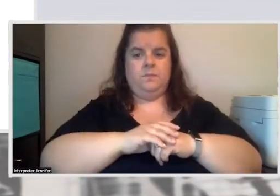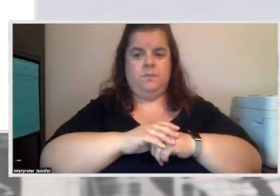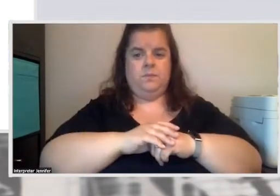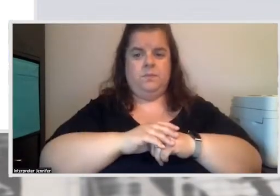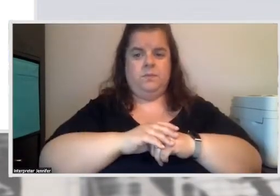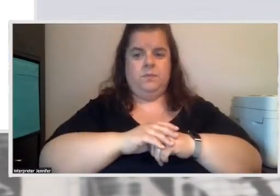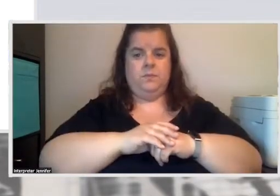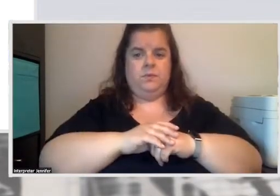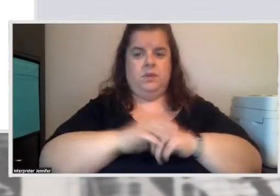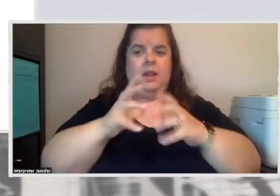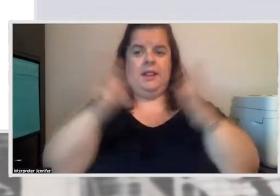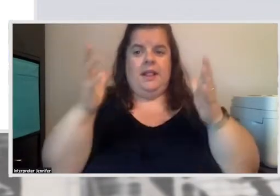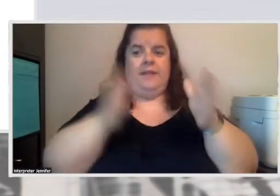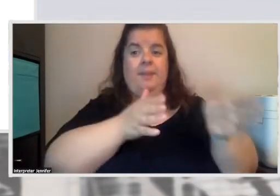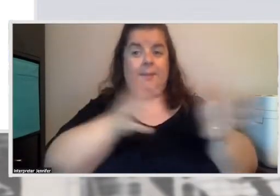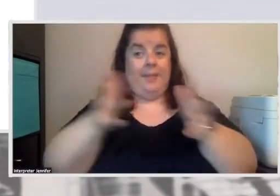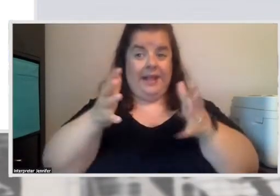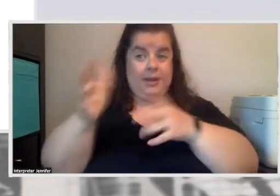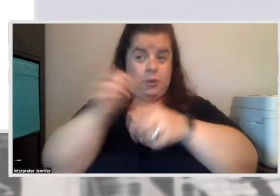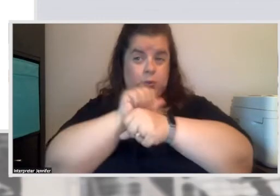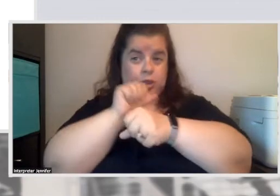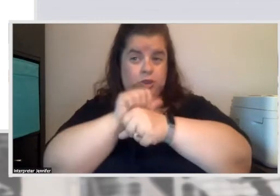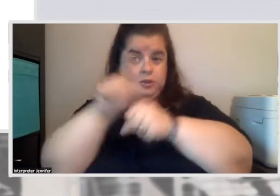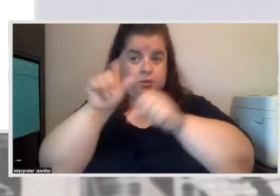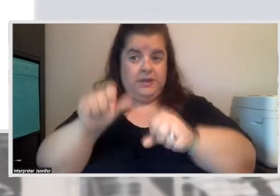Obviously, a lot of the planning work you can find